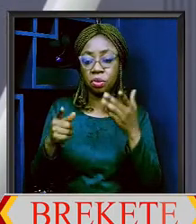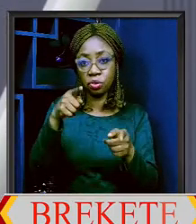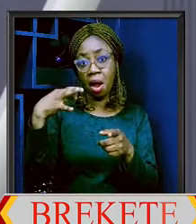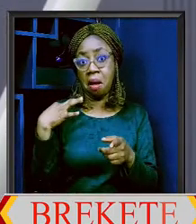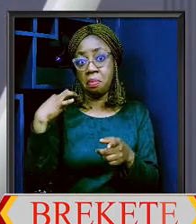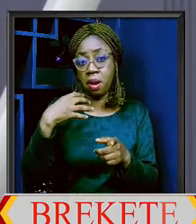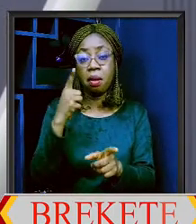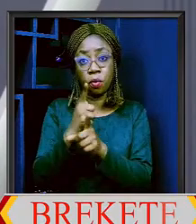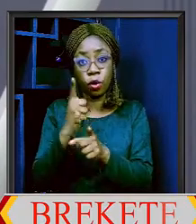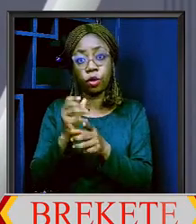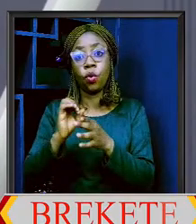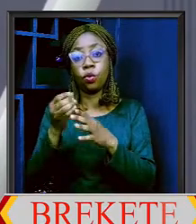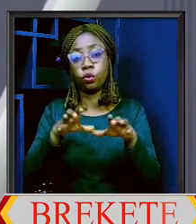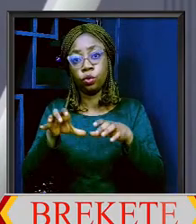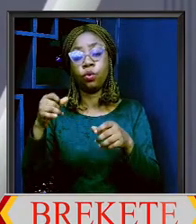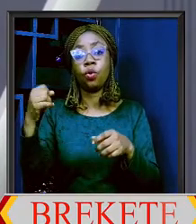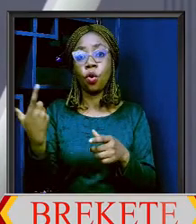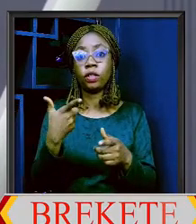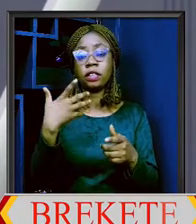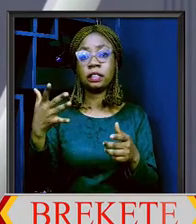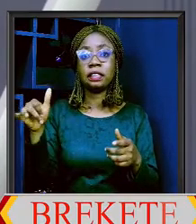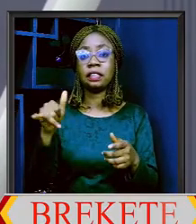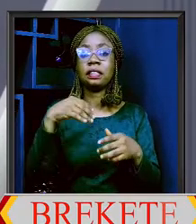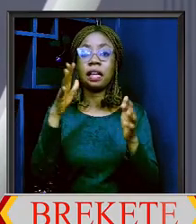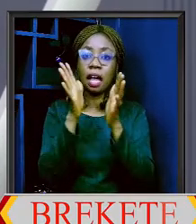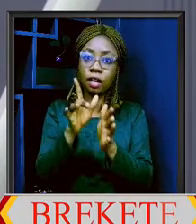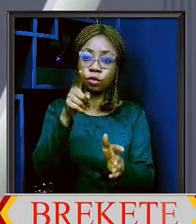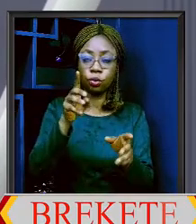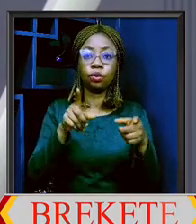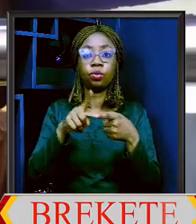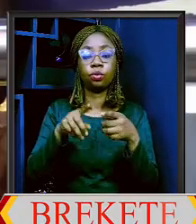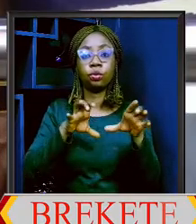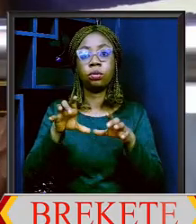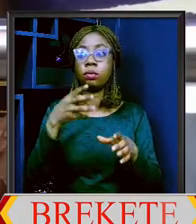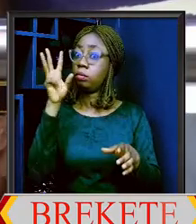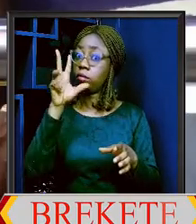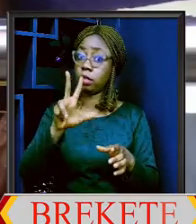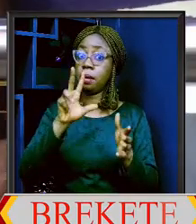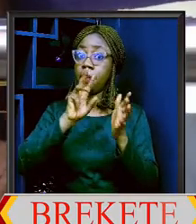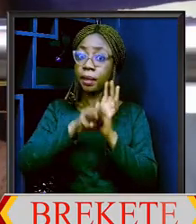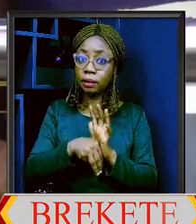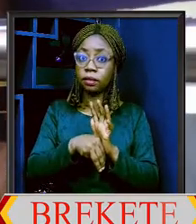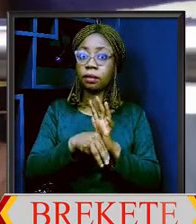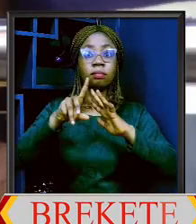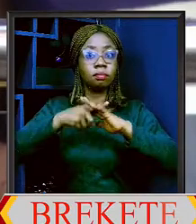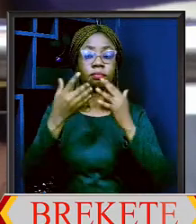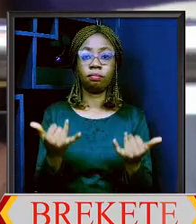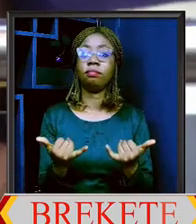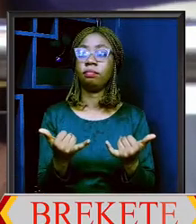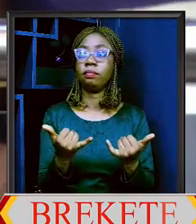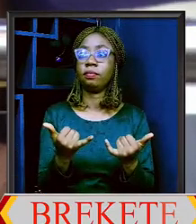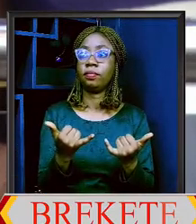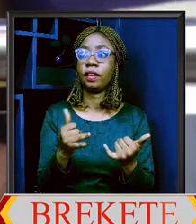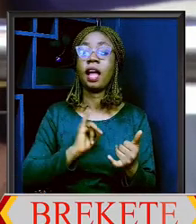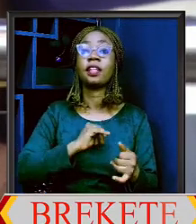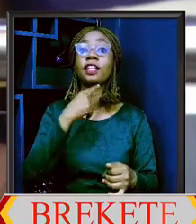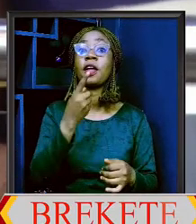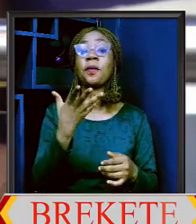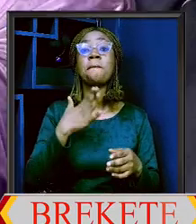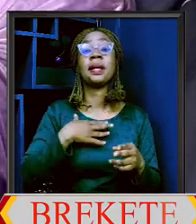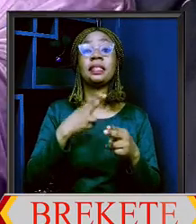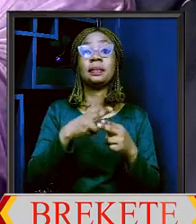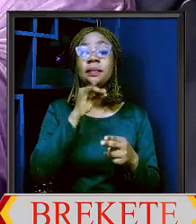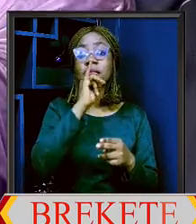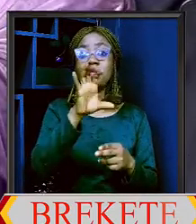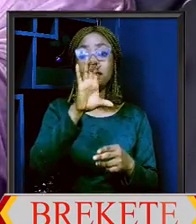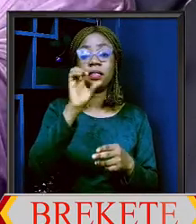all the things where talk make you do you do them 3 minutes your three minute starts now like I tell you orinary president my name is